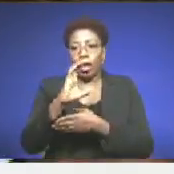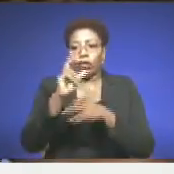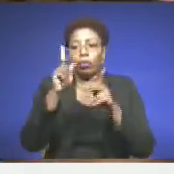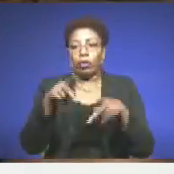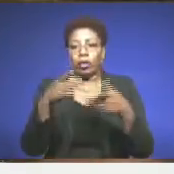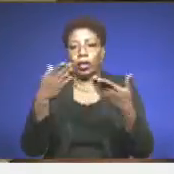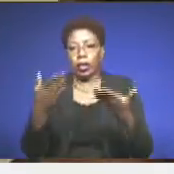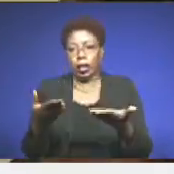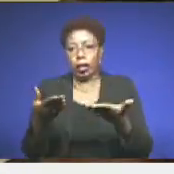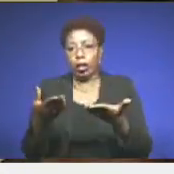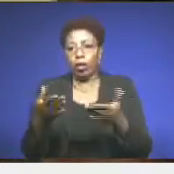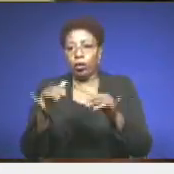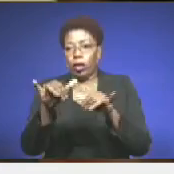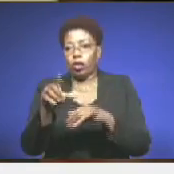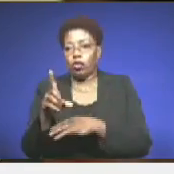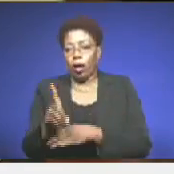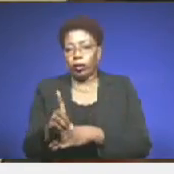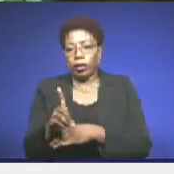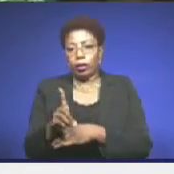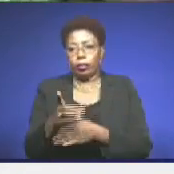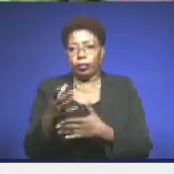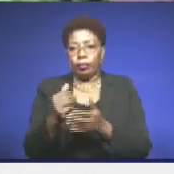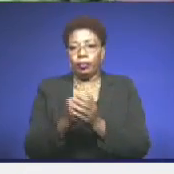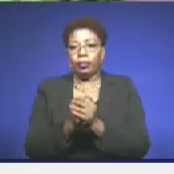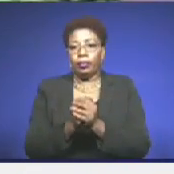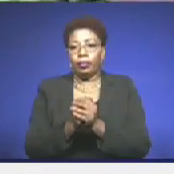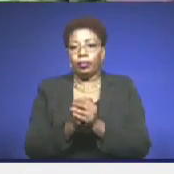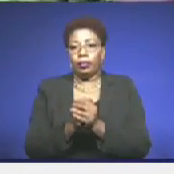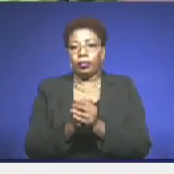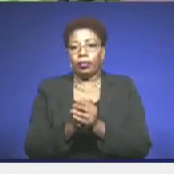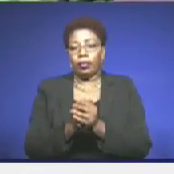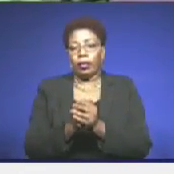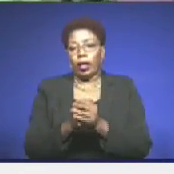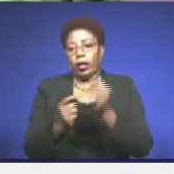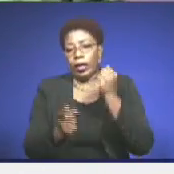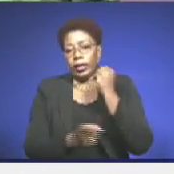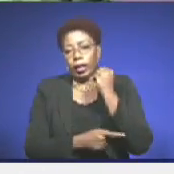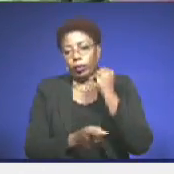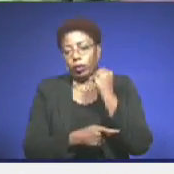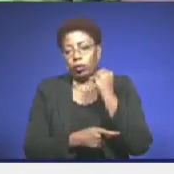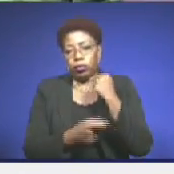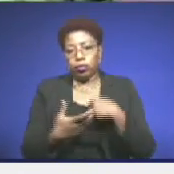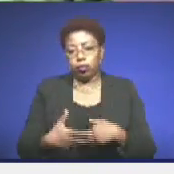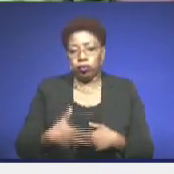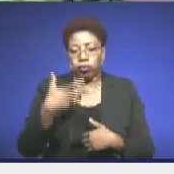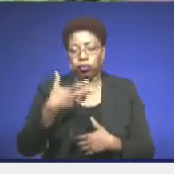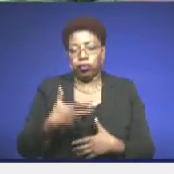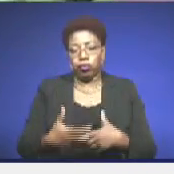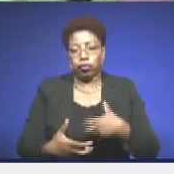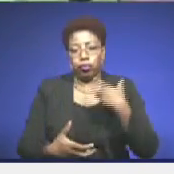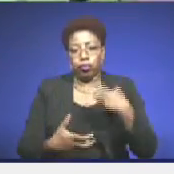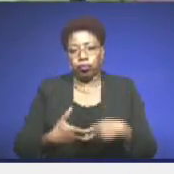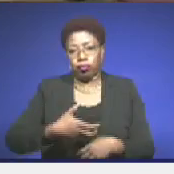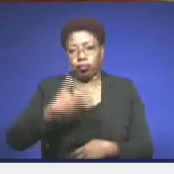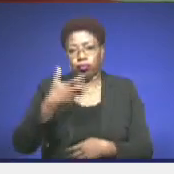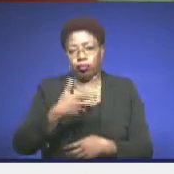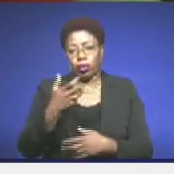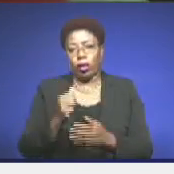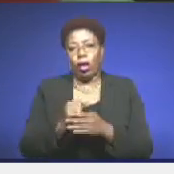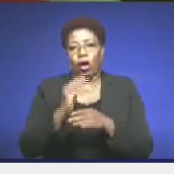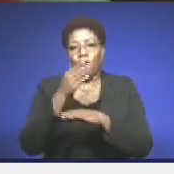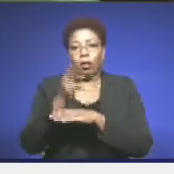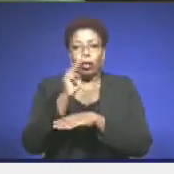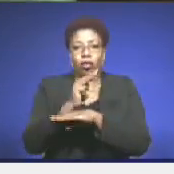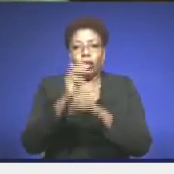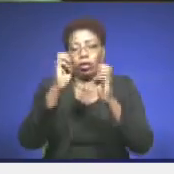we are now grounded. Us and our family are grounded. Tempers flared at a meeting today between contracted workers within the Ministry of Education